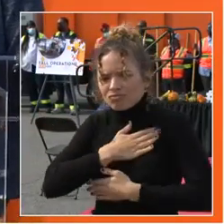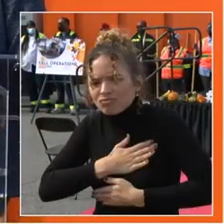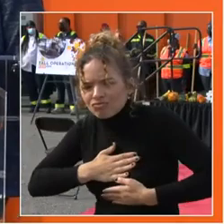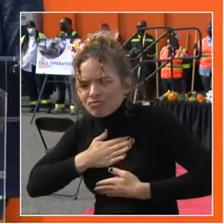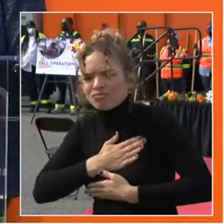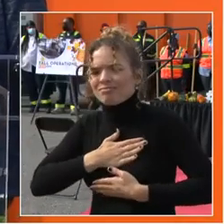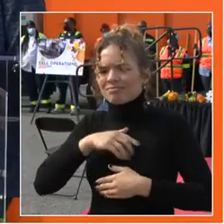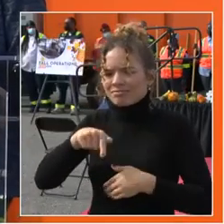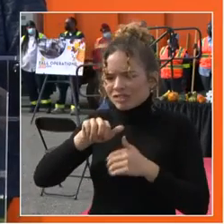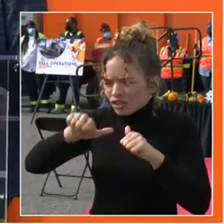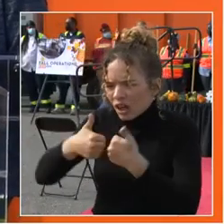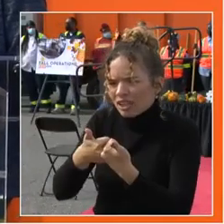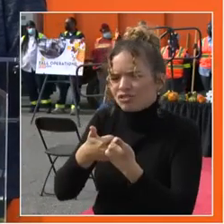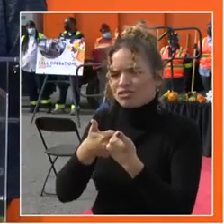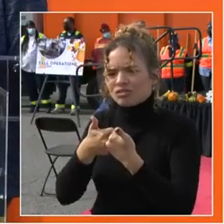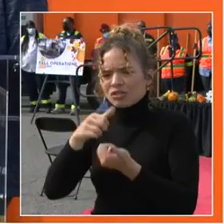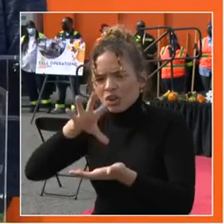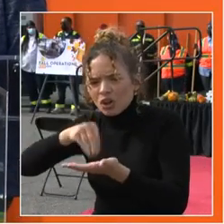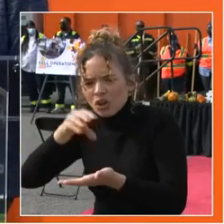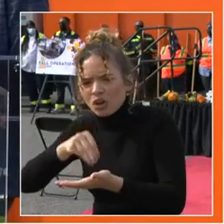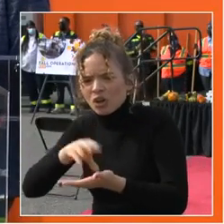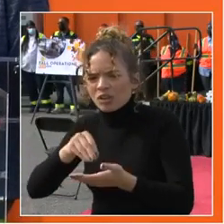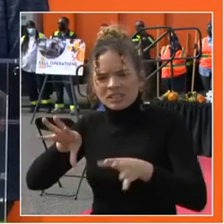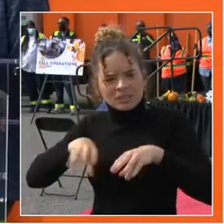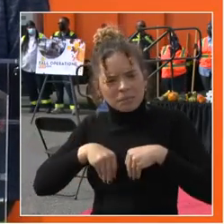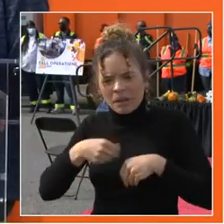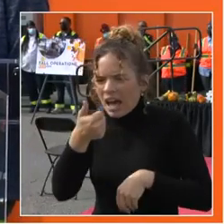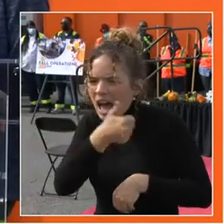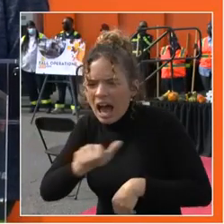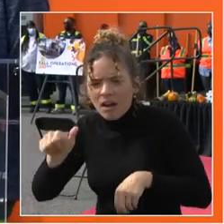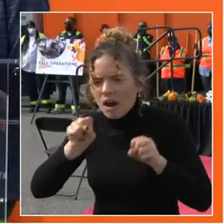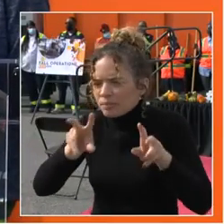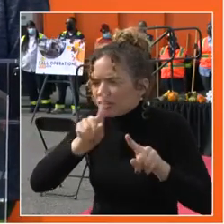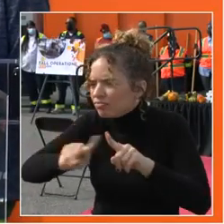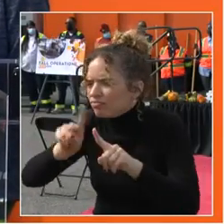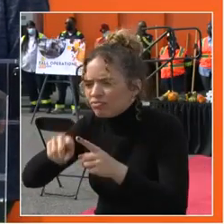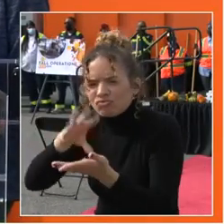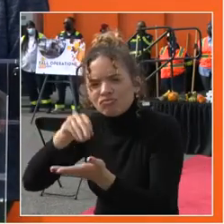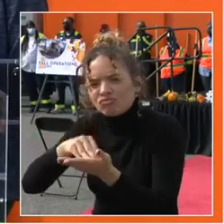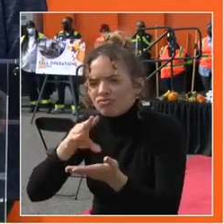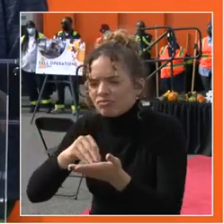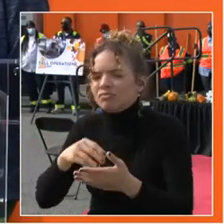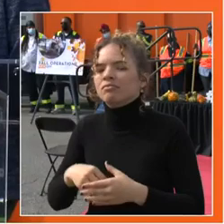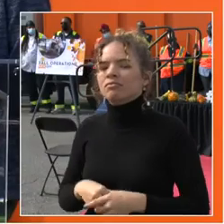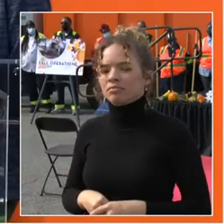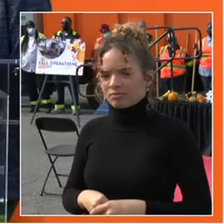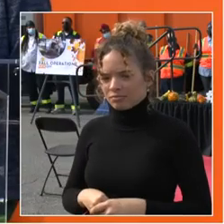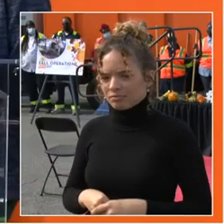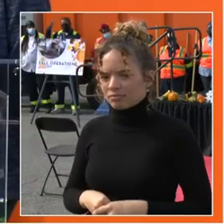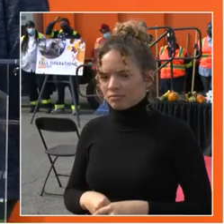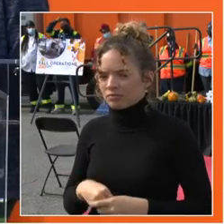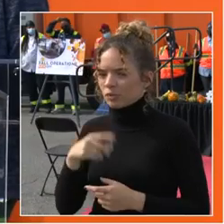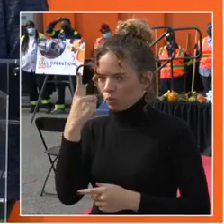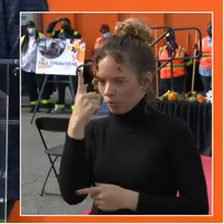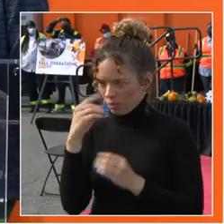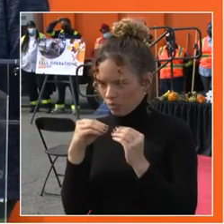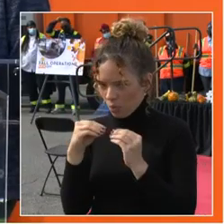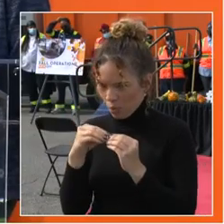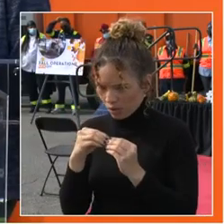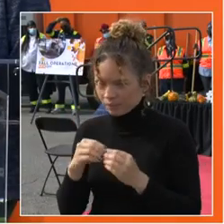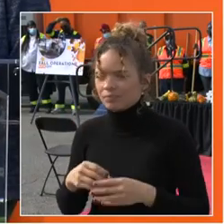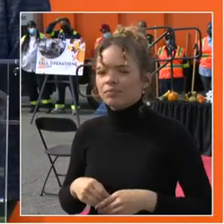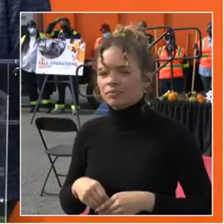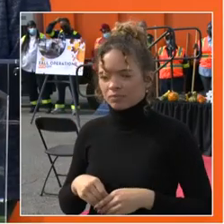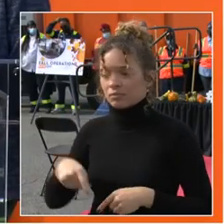your way? And then let me say one more thing that we know is important for our children of color. And that is important for